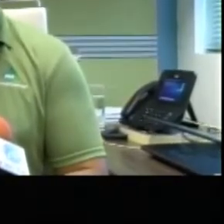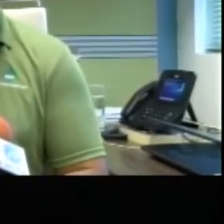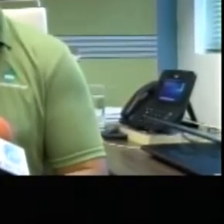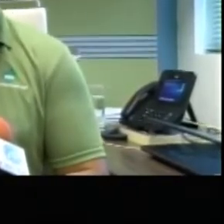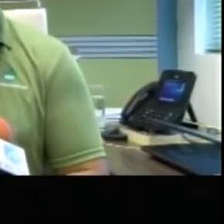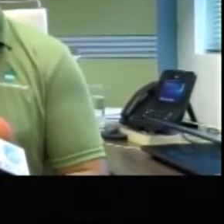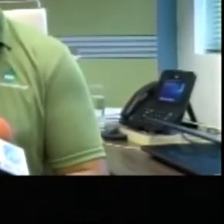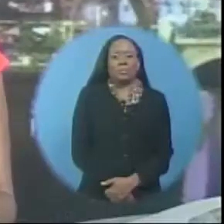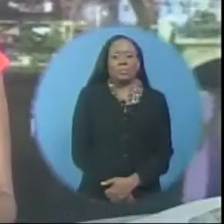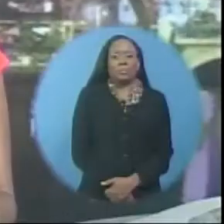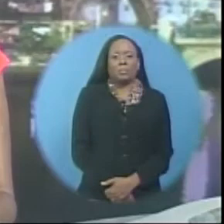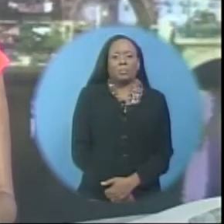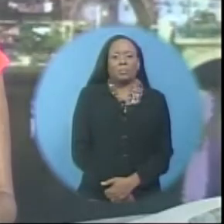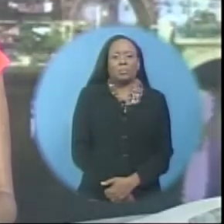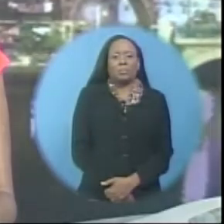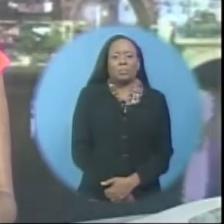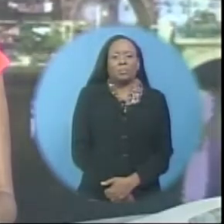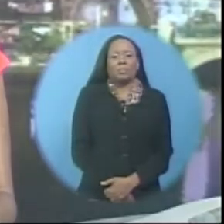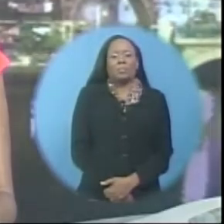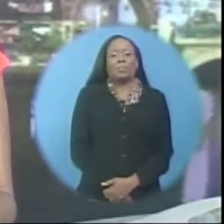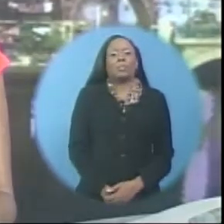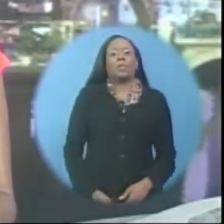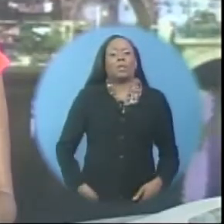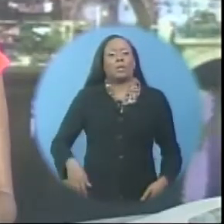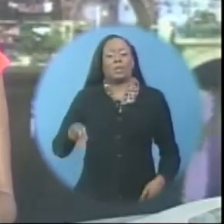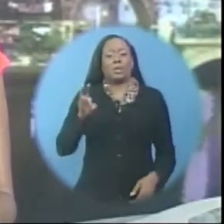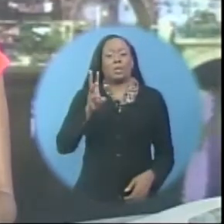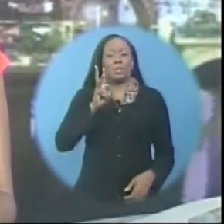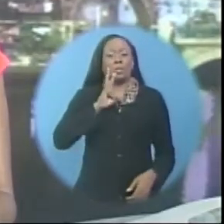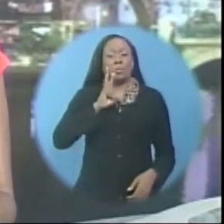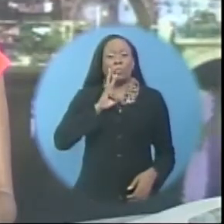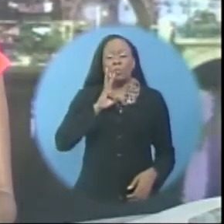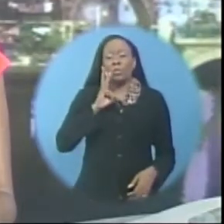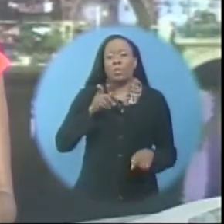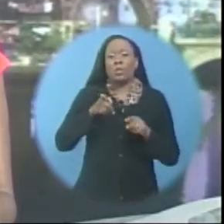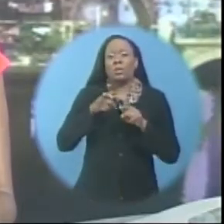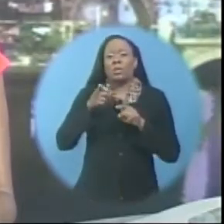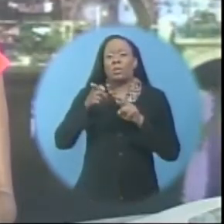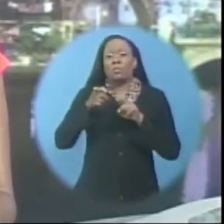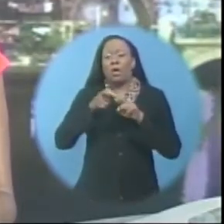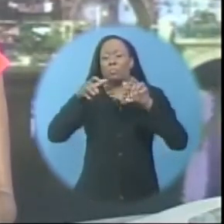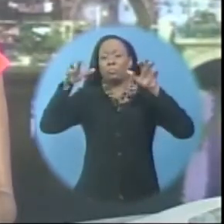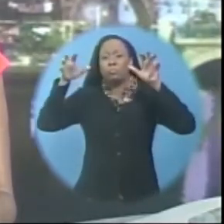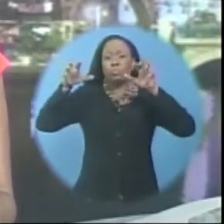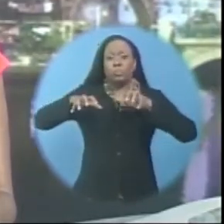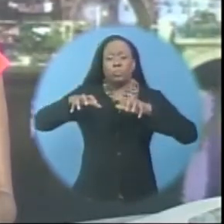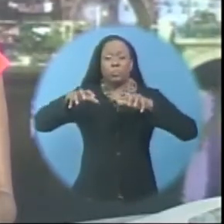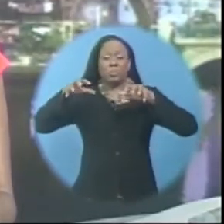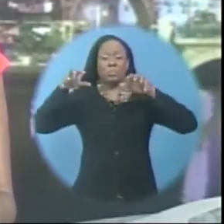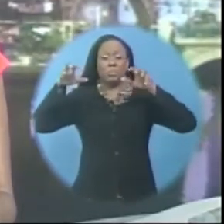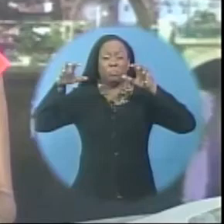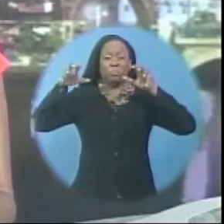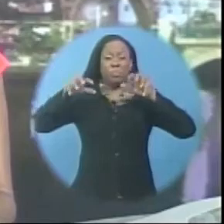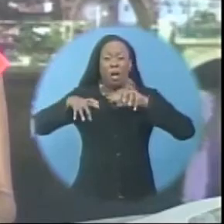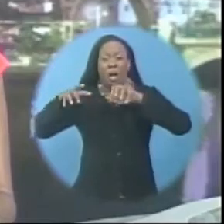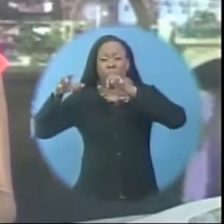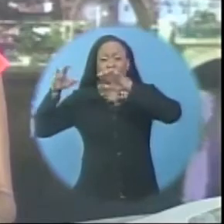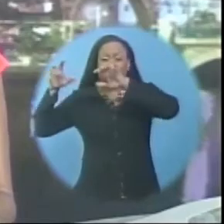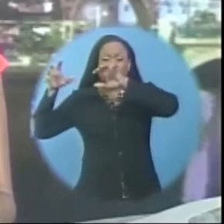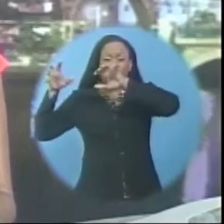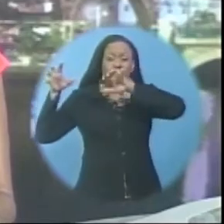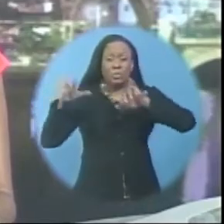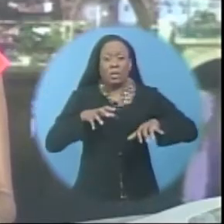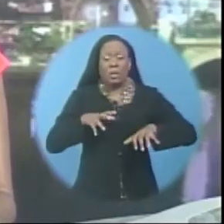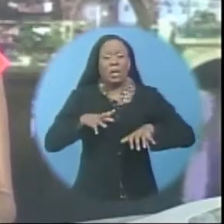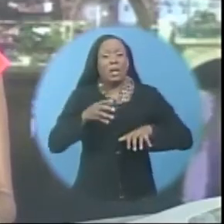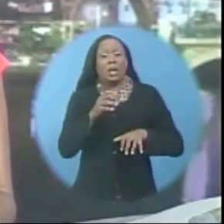equipment. And with the excess water from this system, Mr. Halliday says storm water presents challenges for